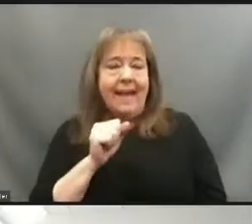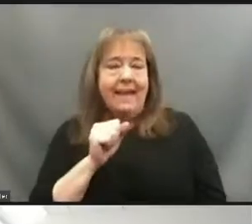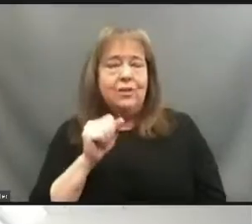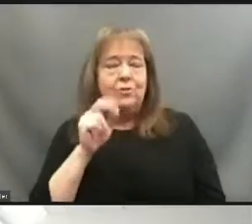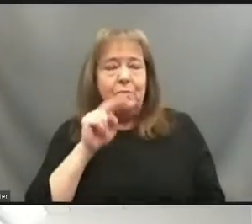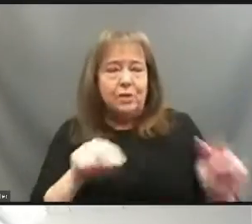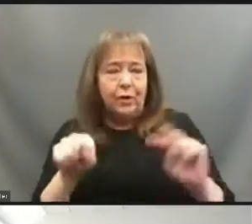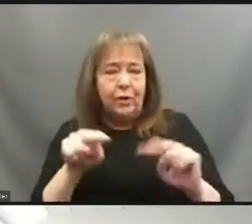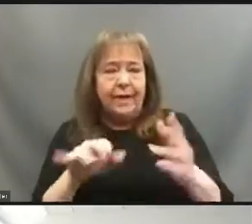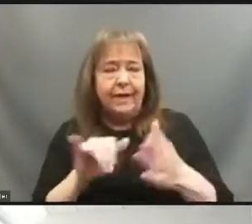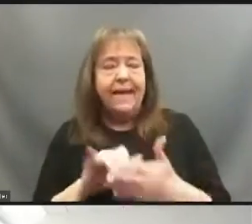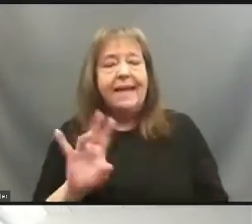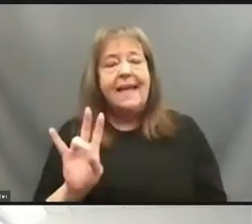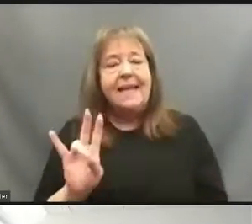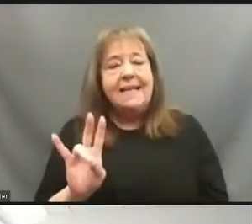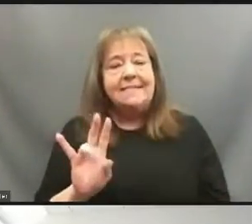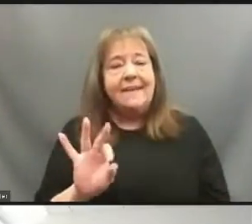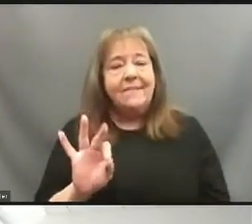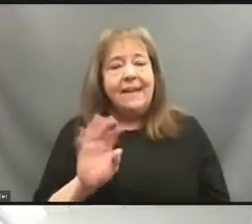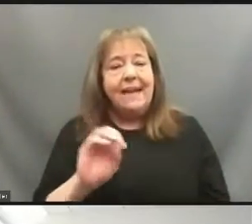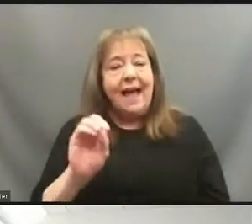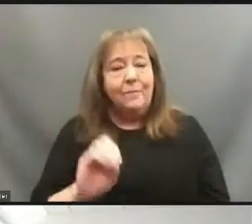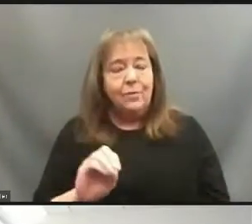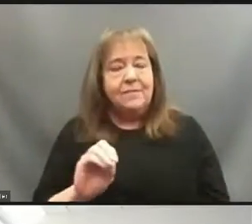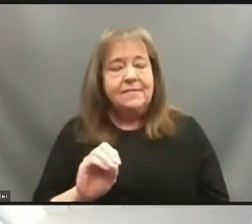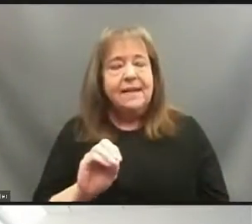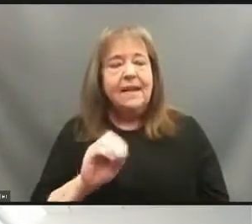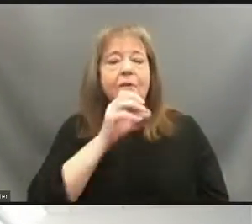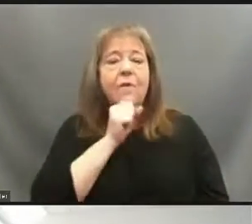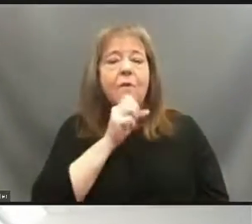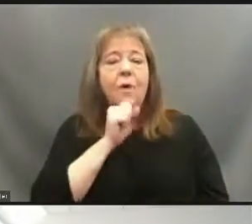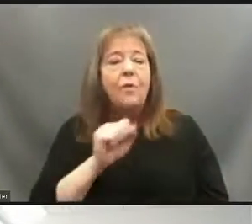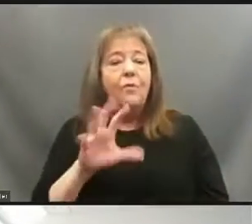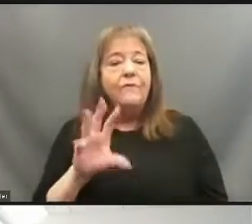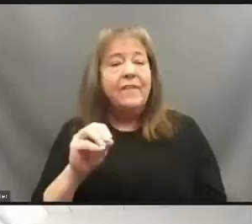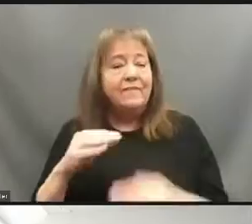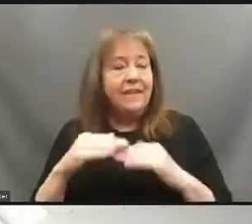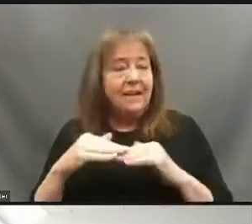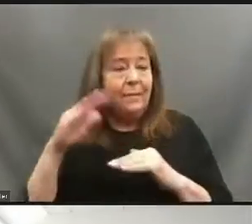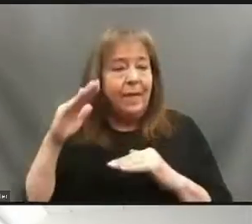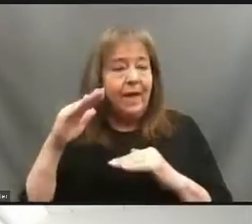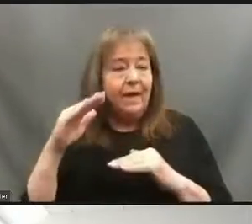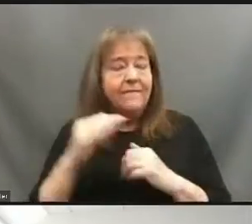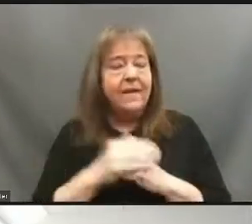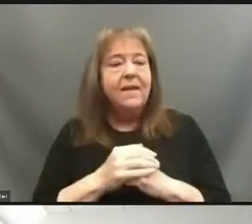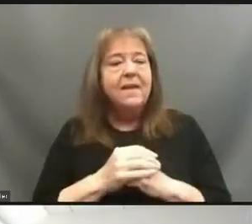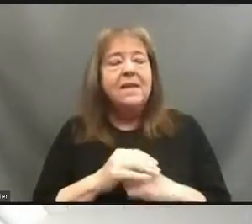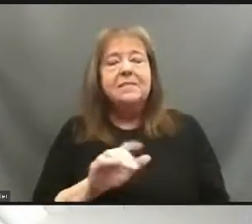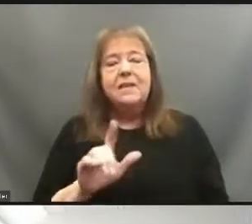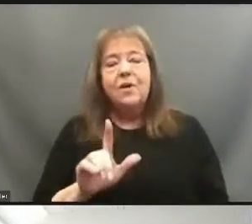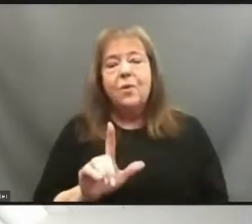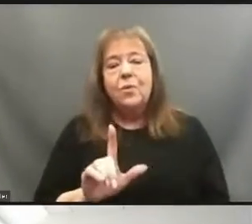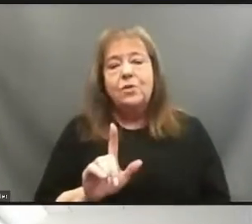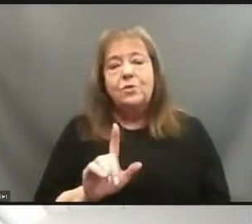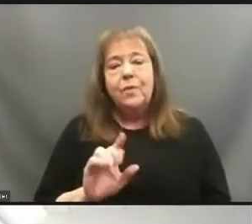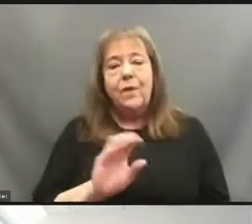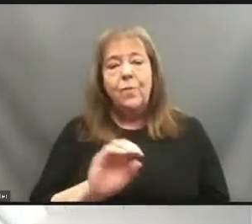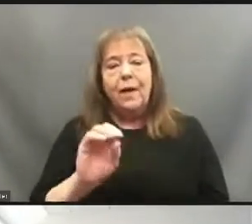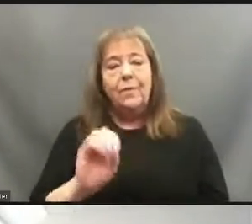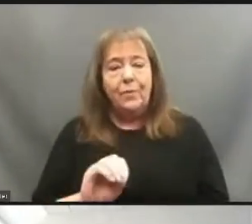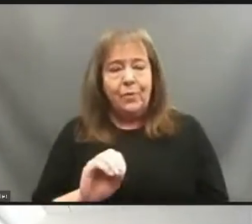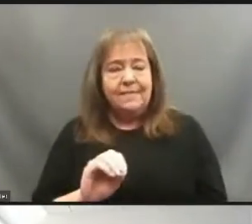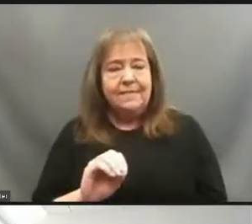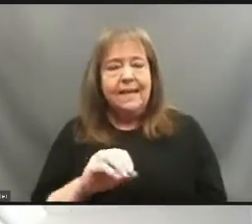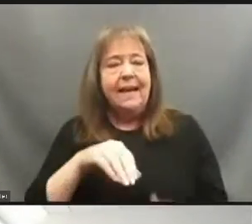now, 79% of those admitted are 50 years of age or older, and therefore only 21% of those patients admitted